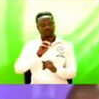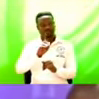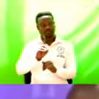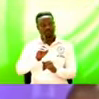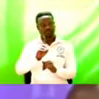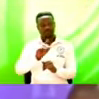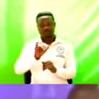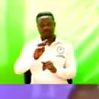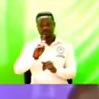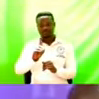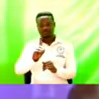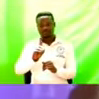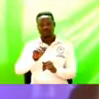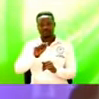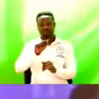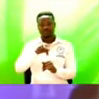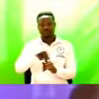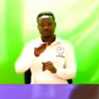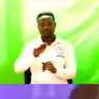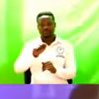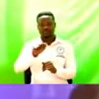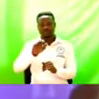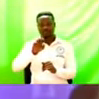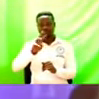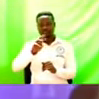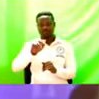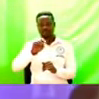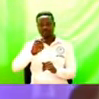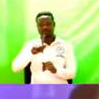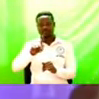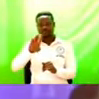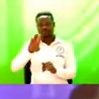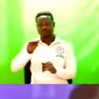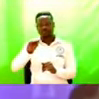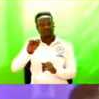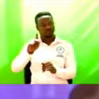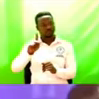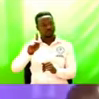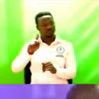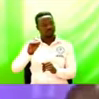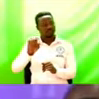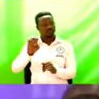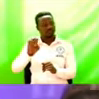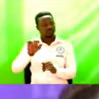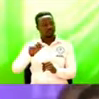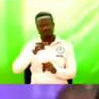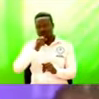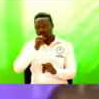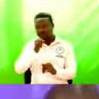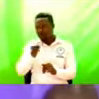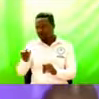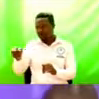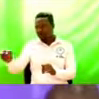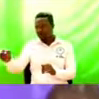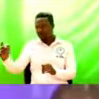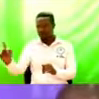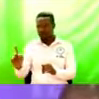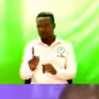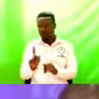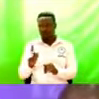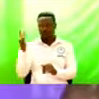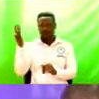church, Apostle Emmanuel Ajman Bekwen. I'm happy to hand over the lectern to Apostle Bekwen.